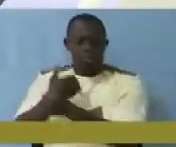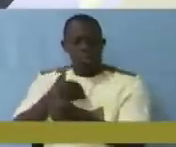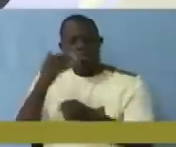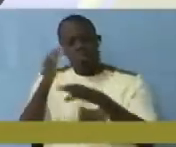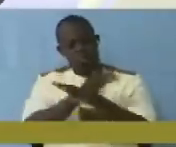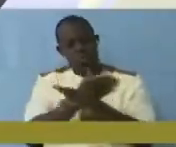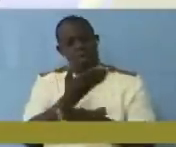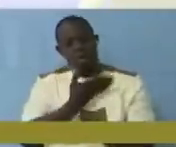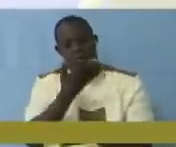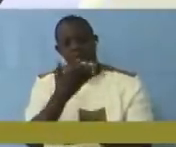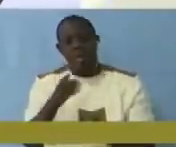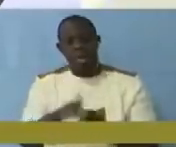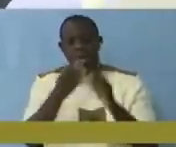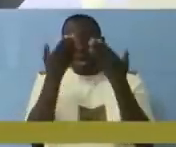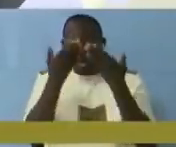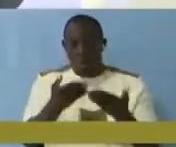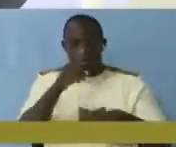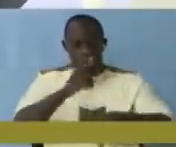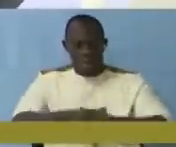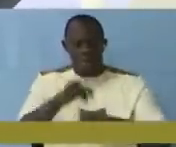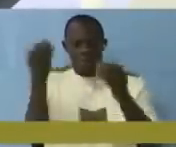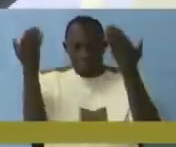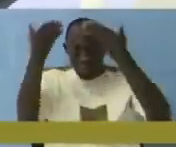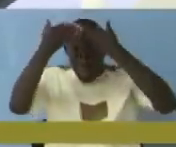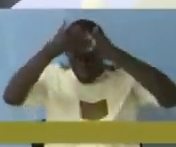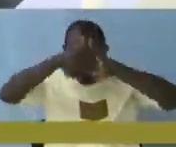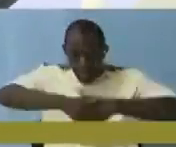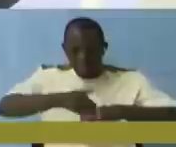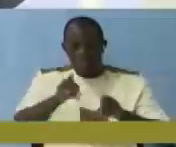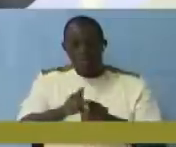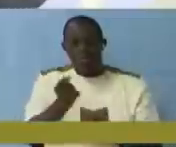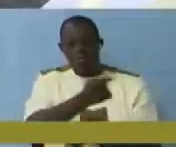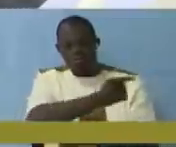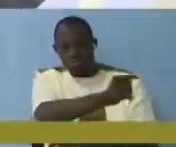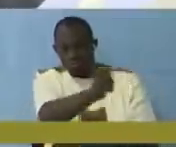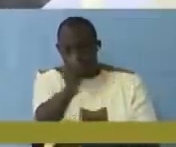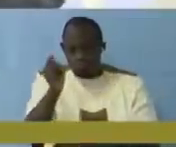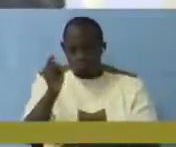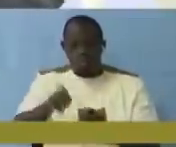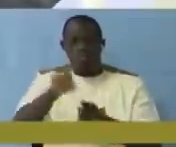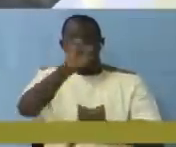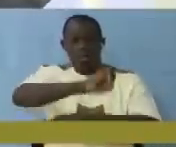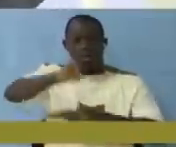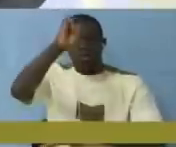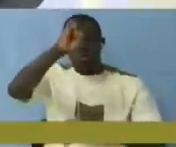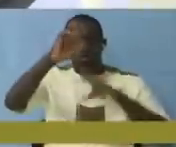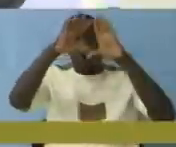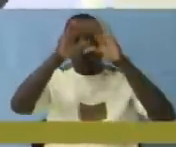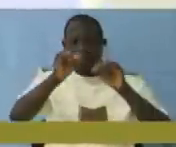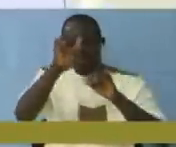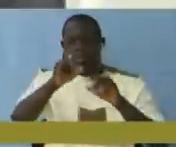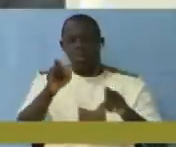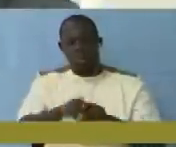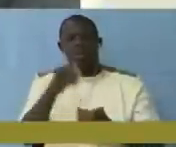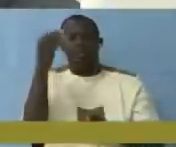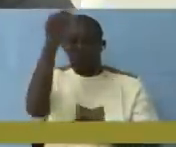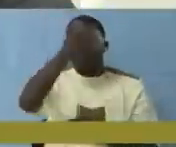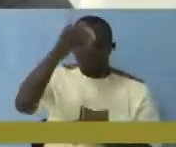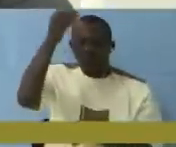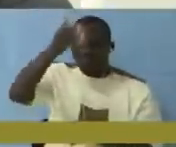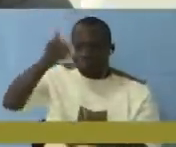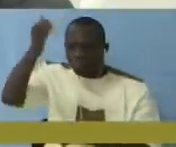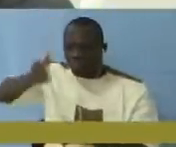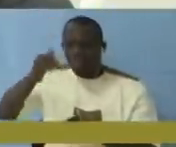ambassador. And at night, you, the senior officers, went to arrest other people from their homes.